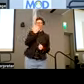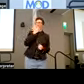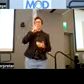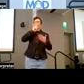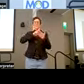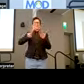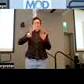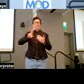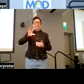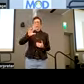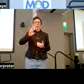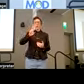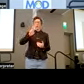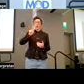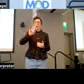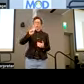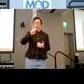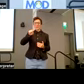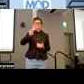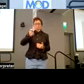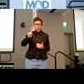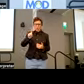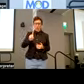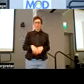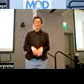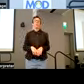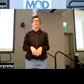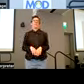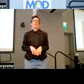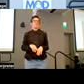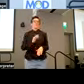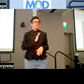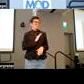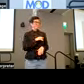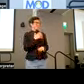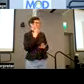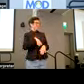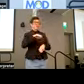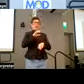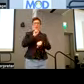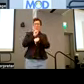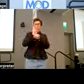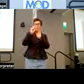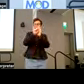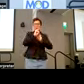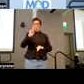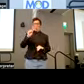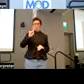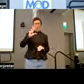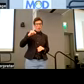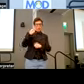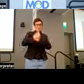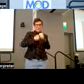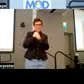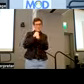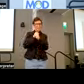Curtis Wood. And it's wonderful because of my 34 years working for the Commonwealth, I